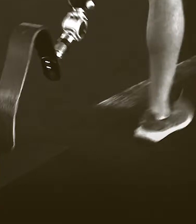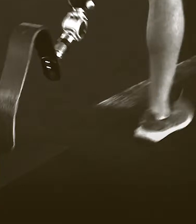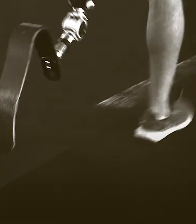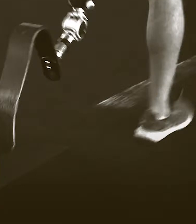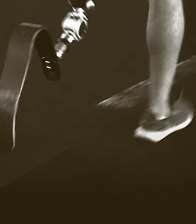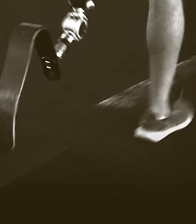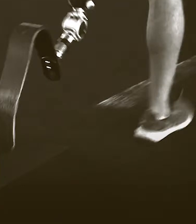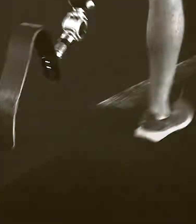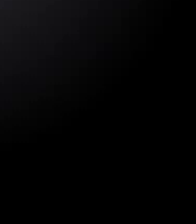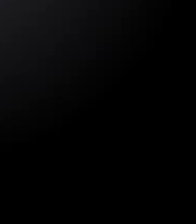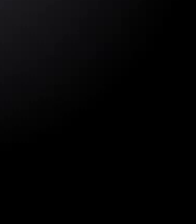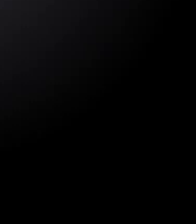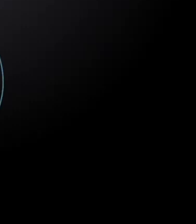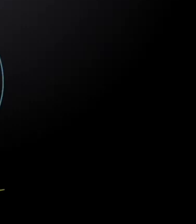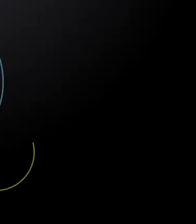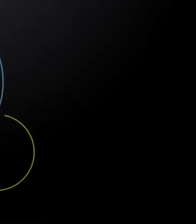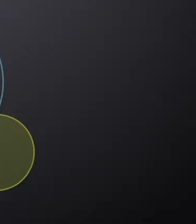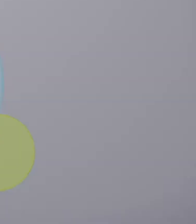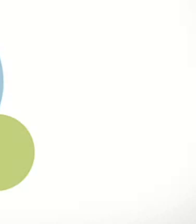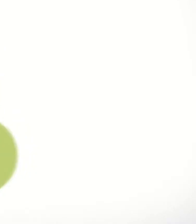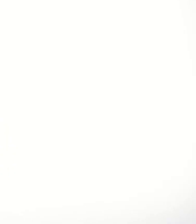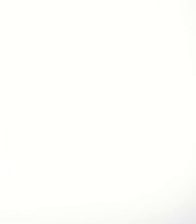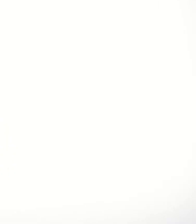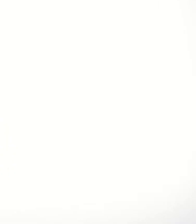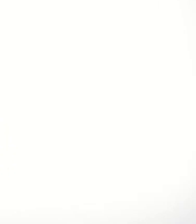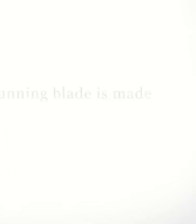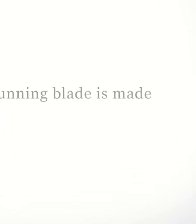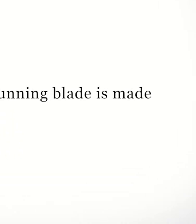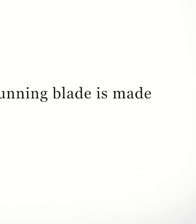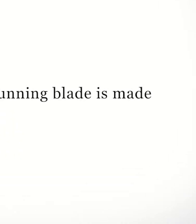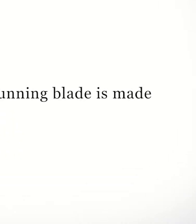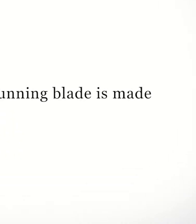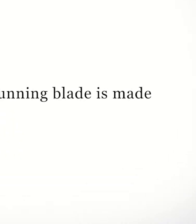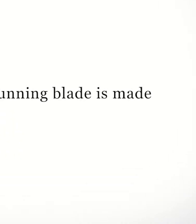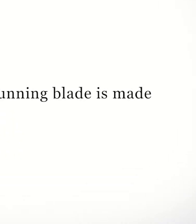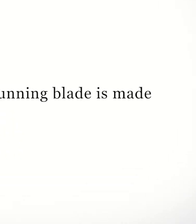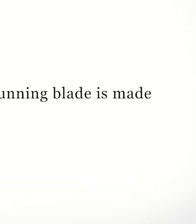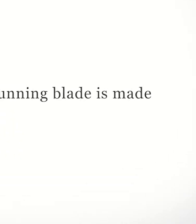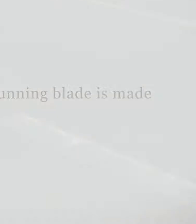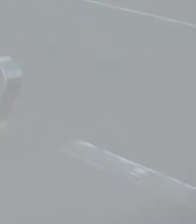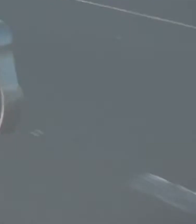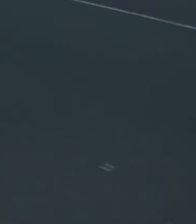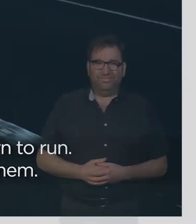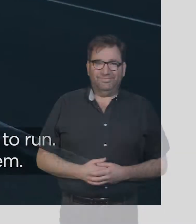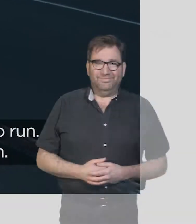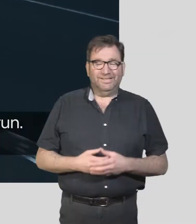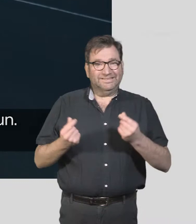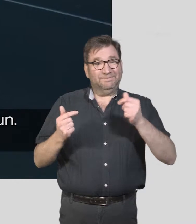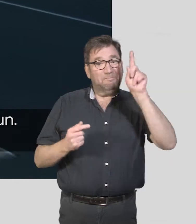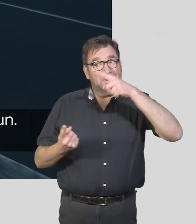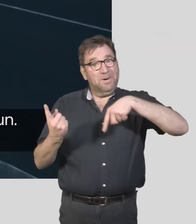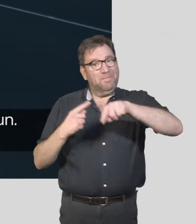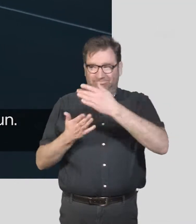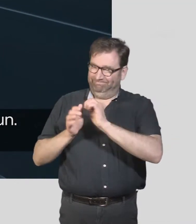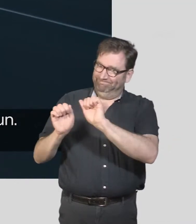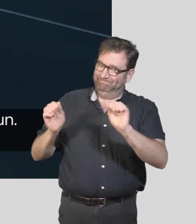how a carbon running blade is made. Ottobock, quality for life. Some people were born to run. Nothing will